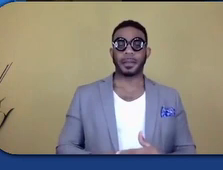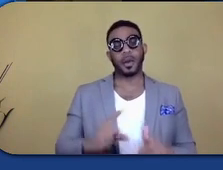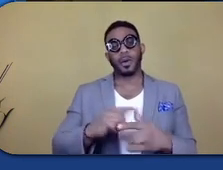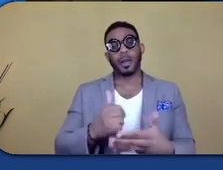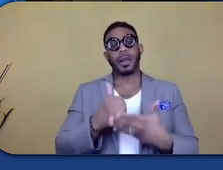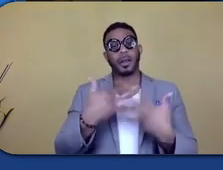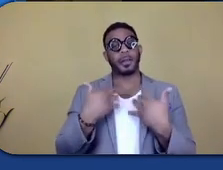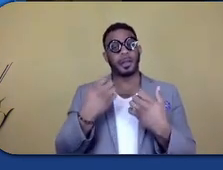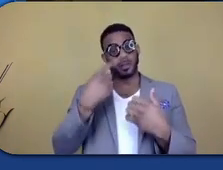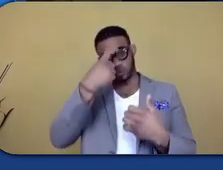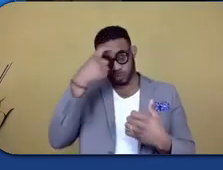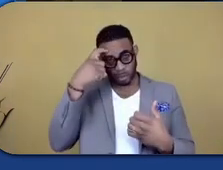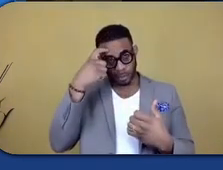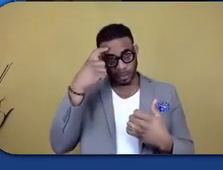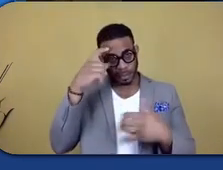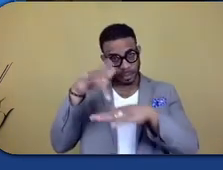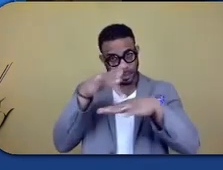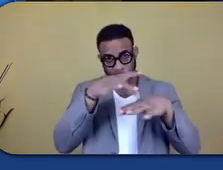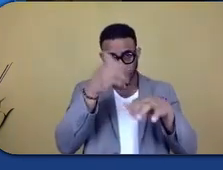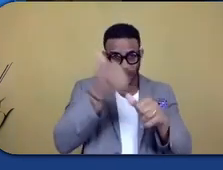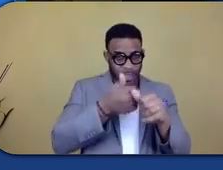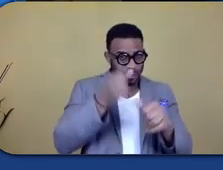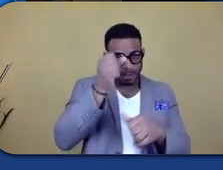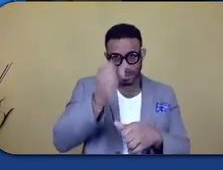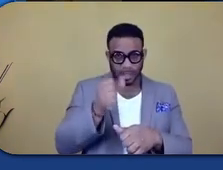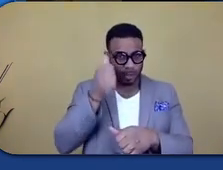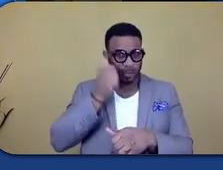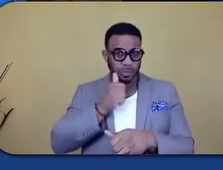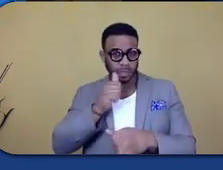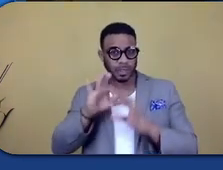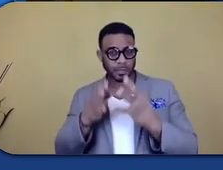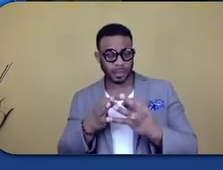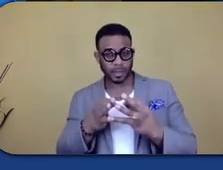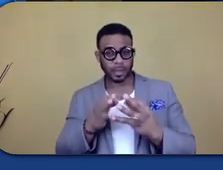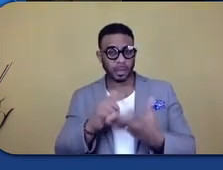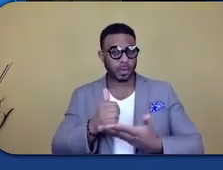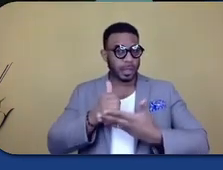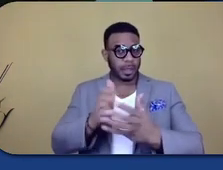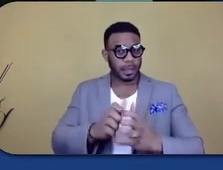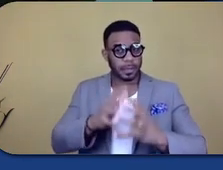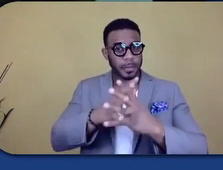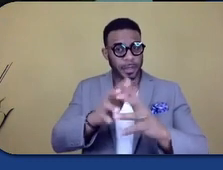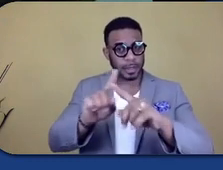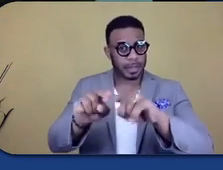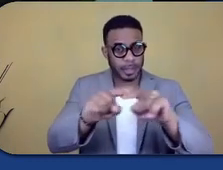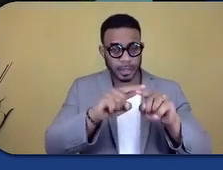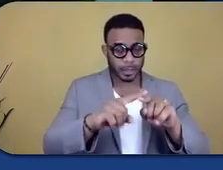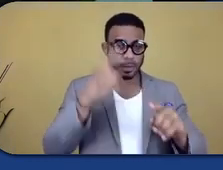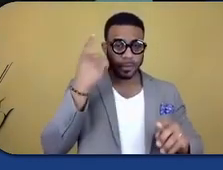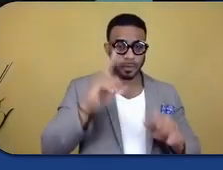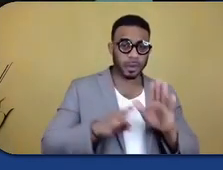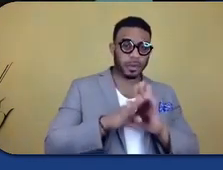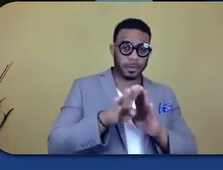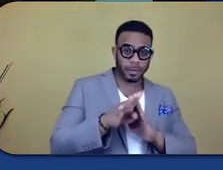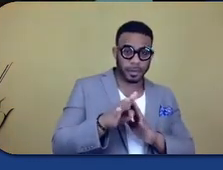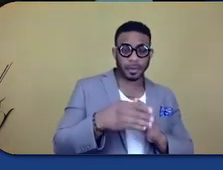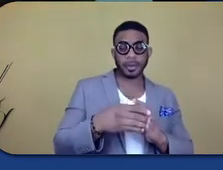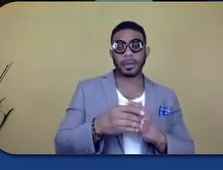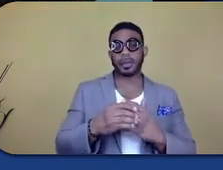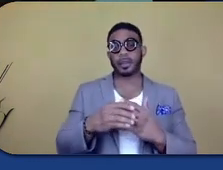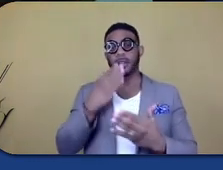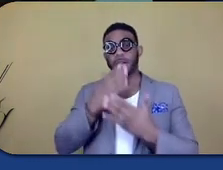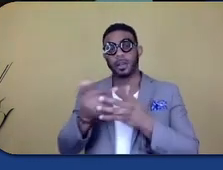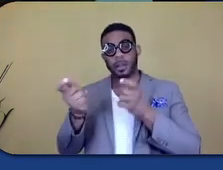to help heal the trauma that had touched every South Sudanese family, and to aid in building the conditions for development,